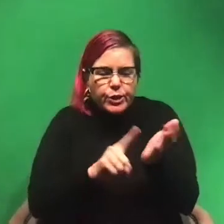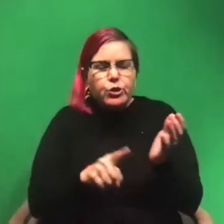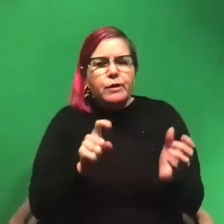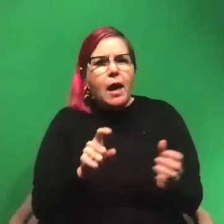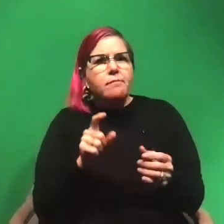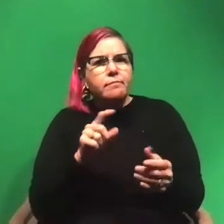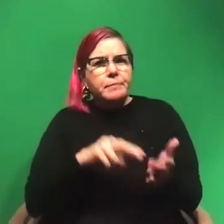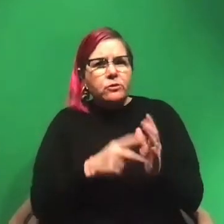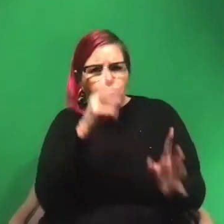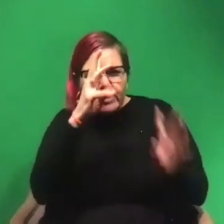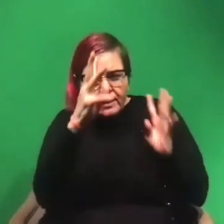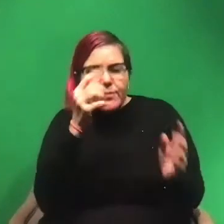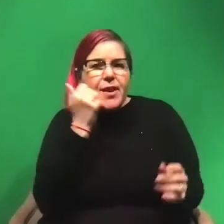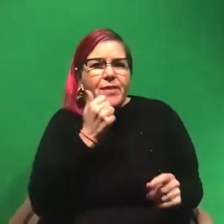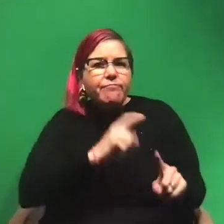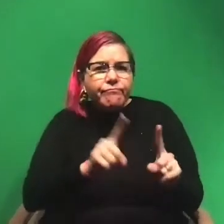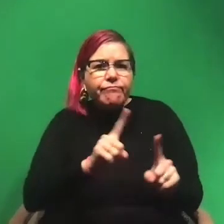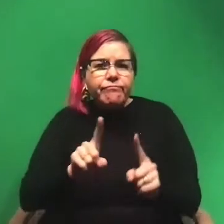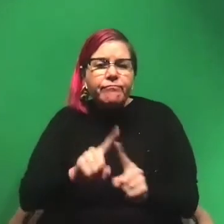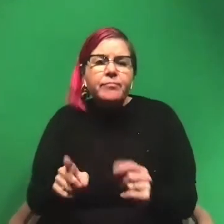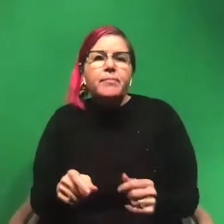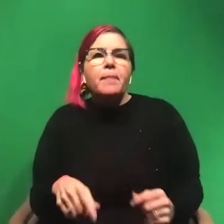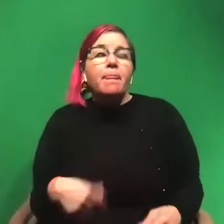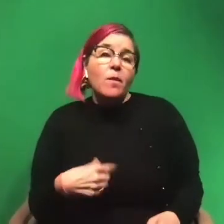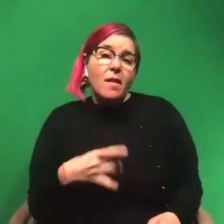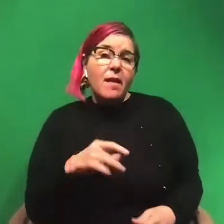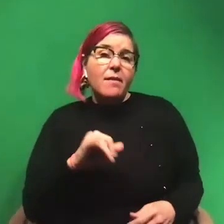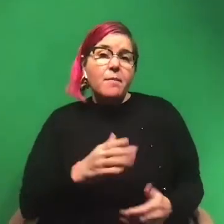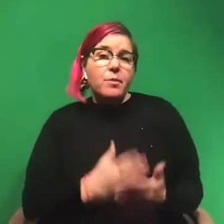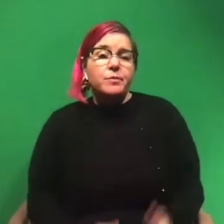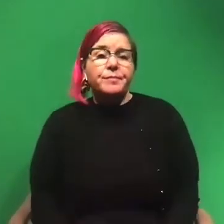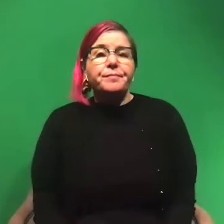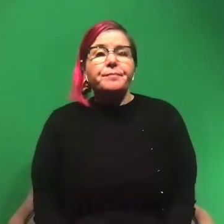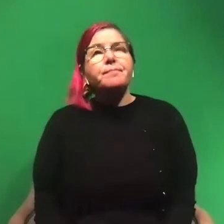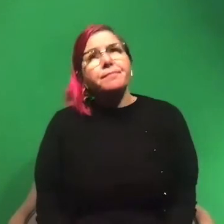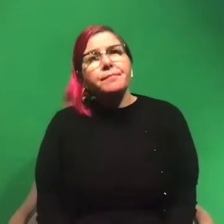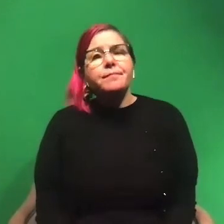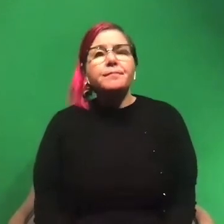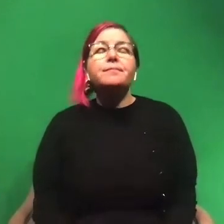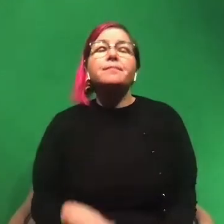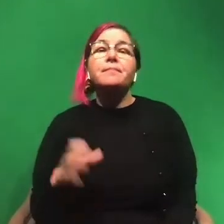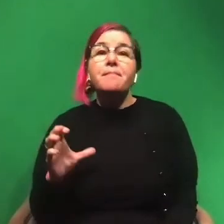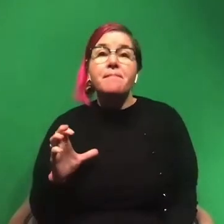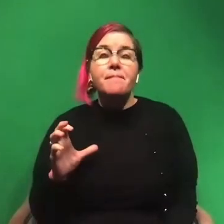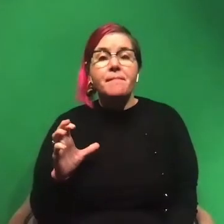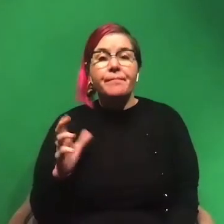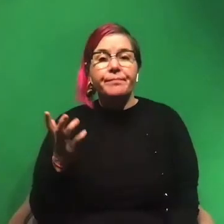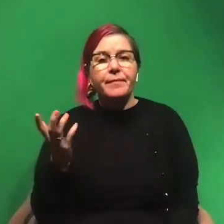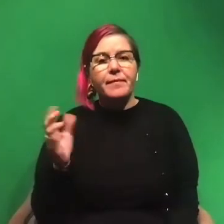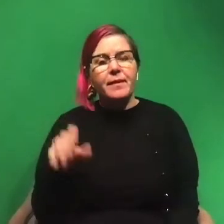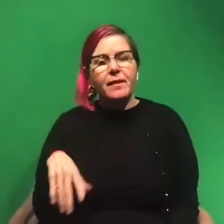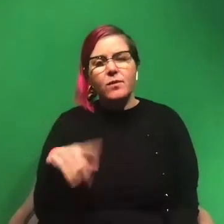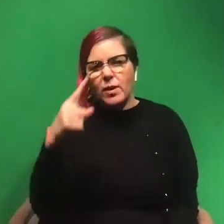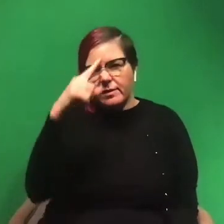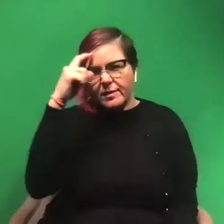and just every day is different, and I like that about it. Then I went back to, so that I did a summer